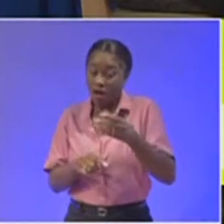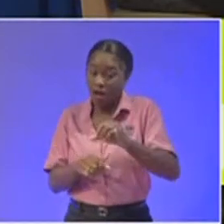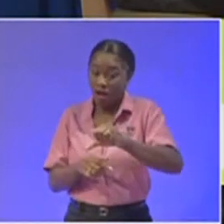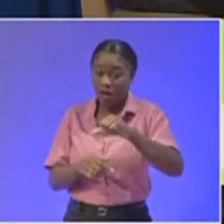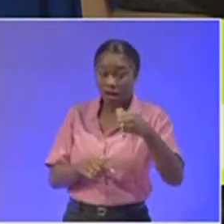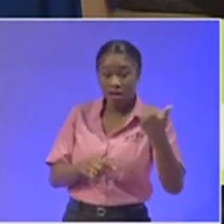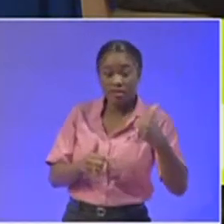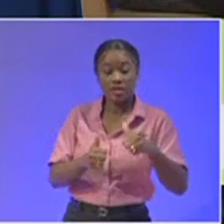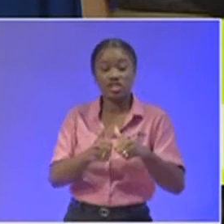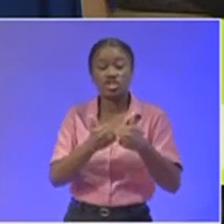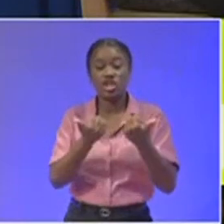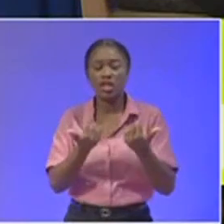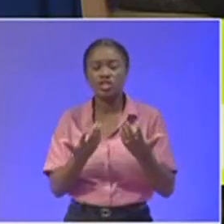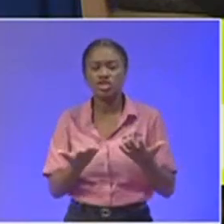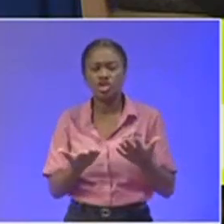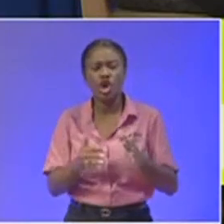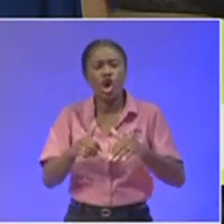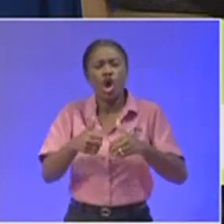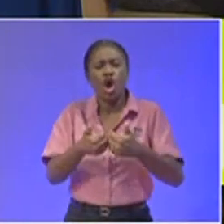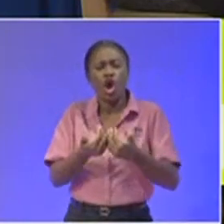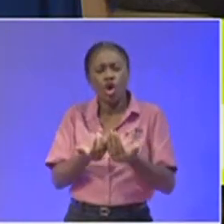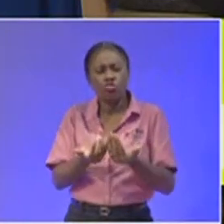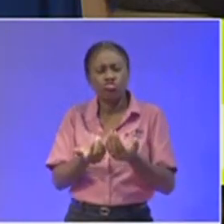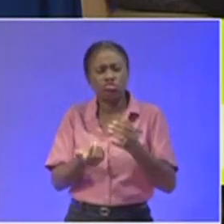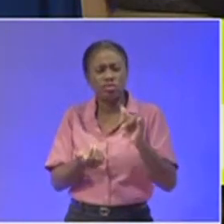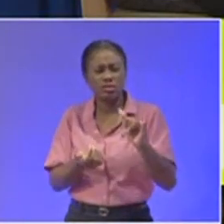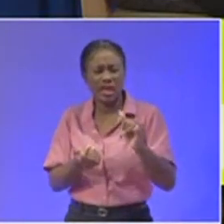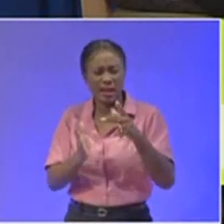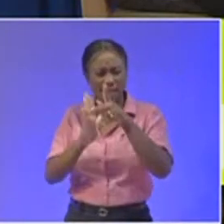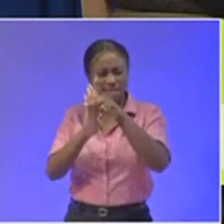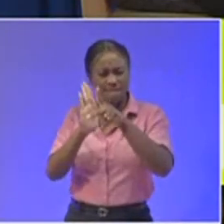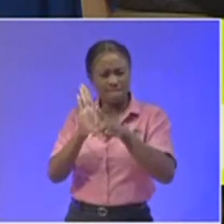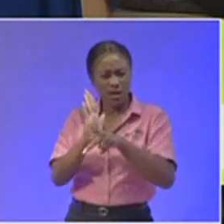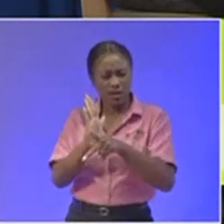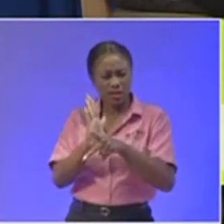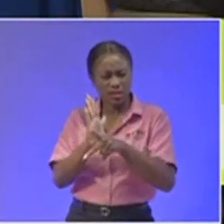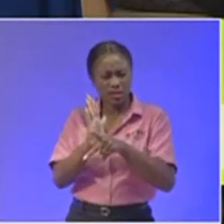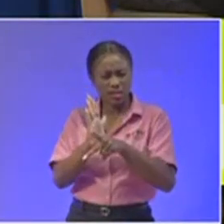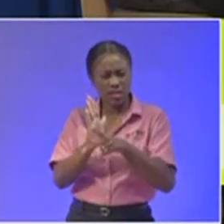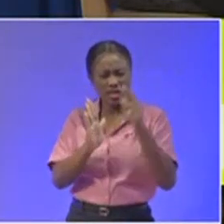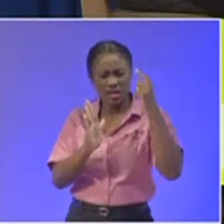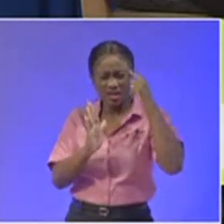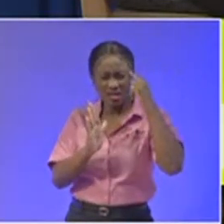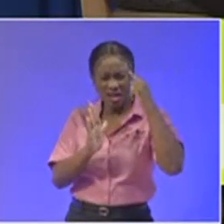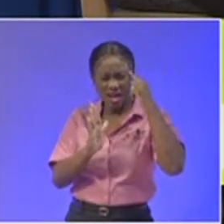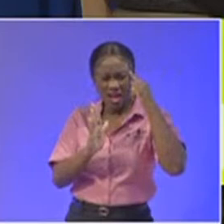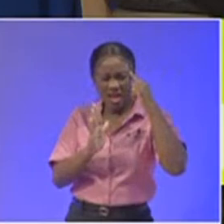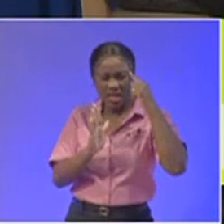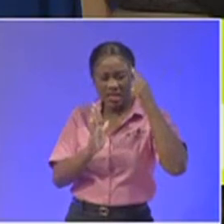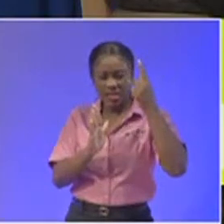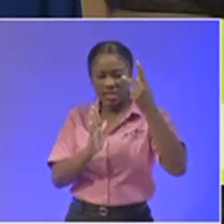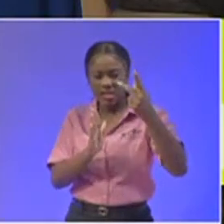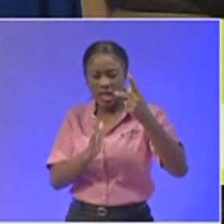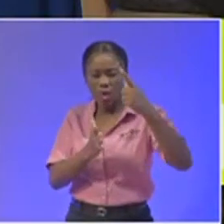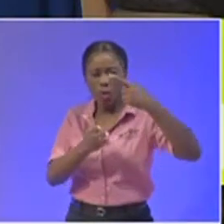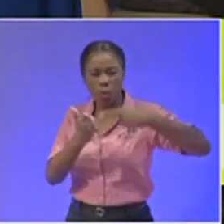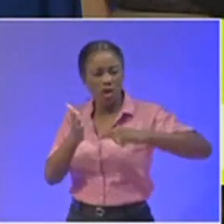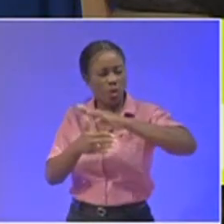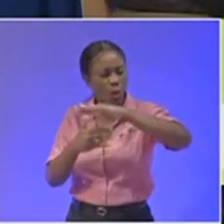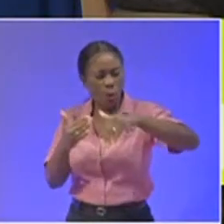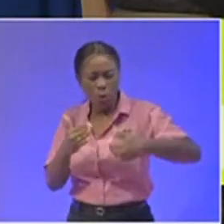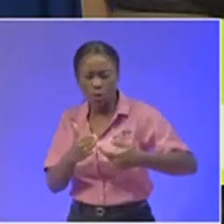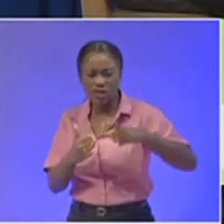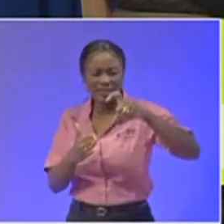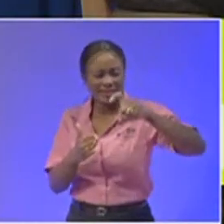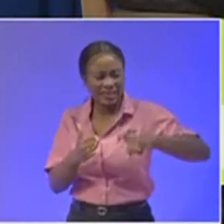well, we need an intervention for this child. But how does that policy look beyond and see where that child is coming from and